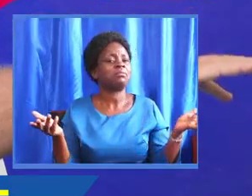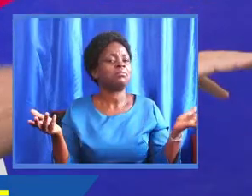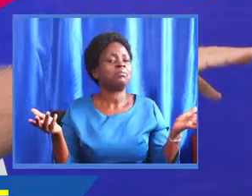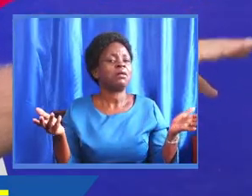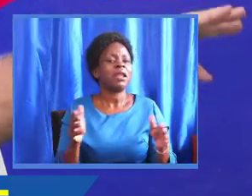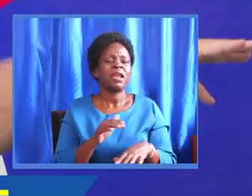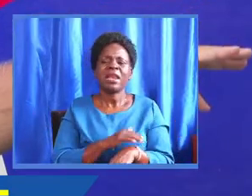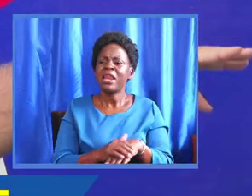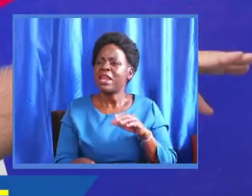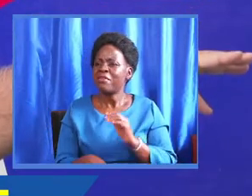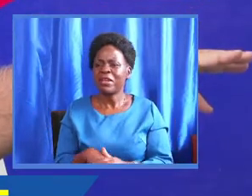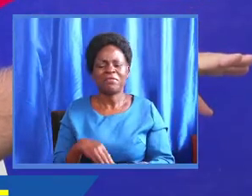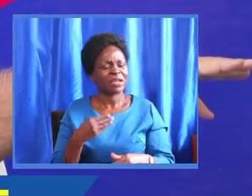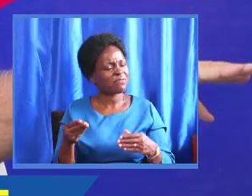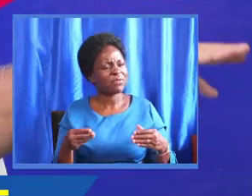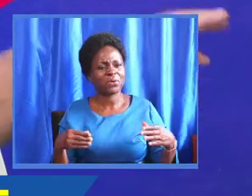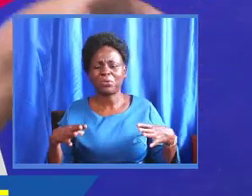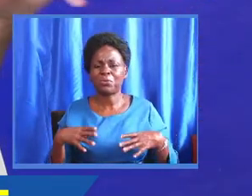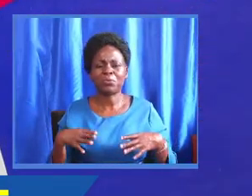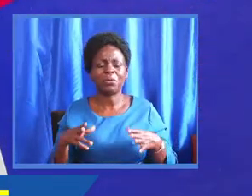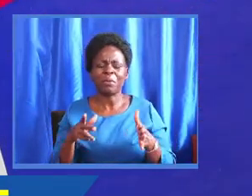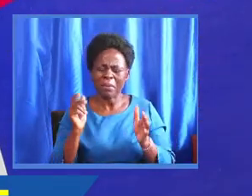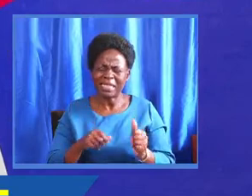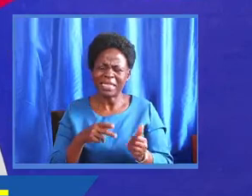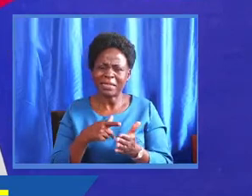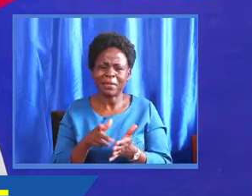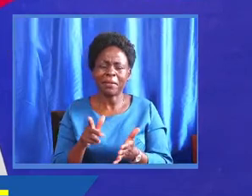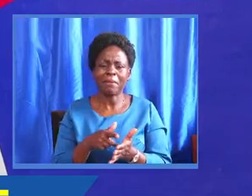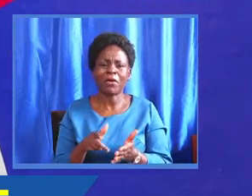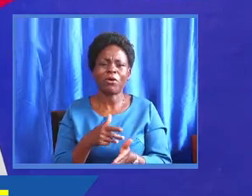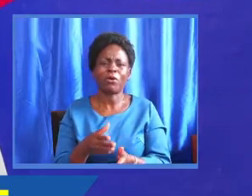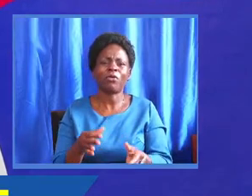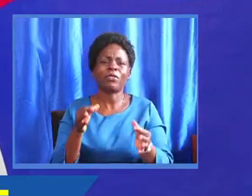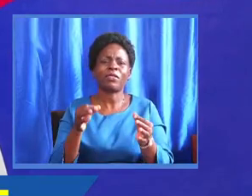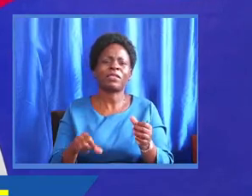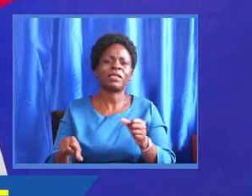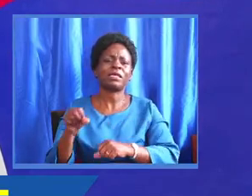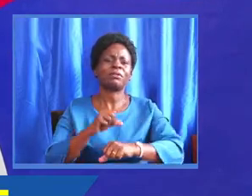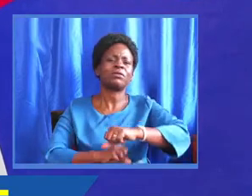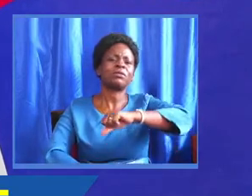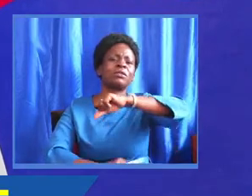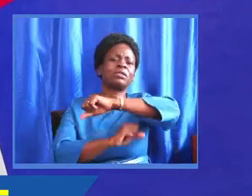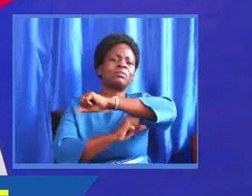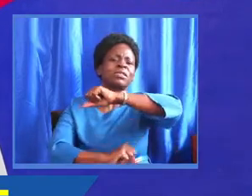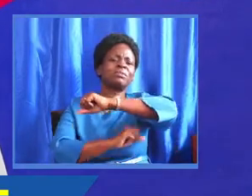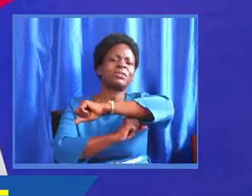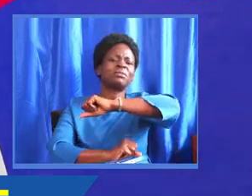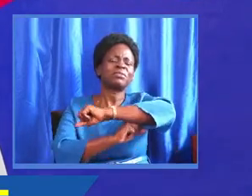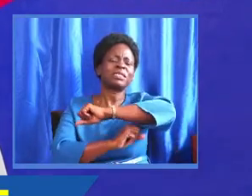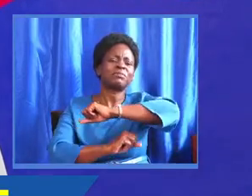a reprieve. So there was all these things about support is all